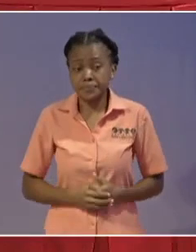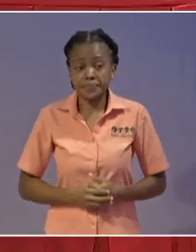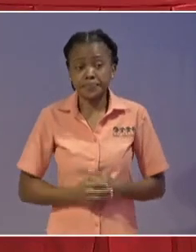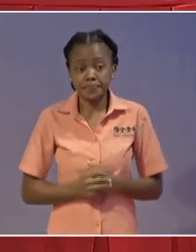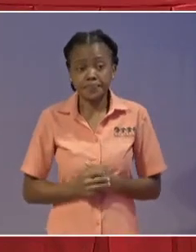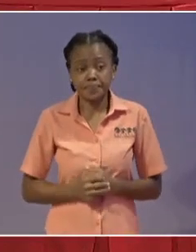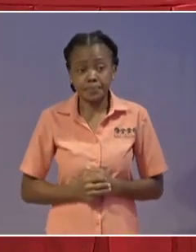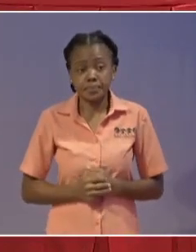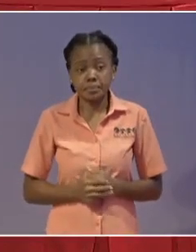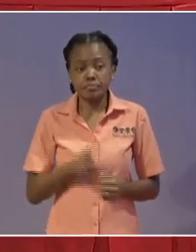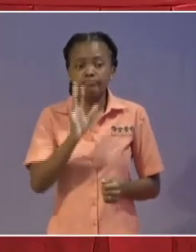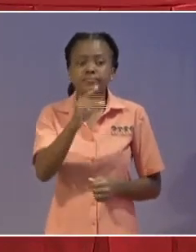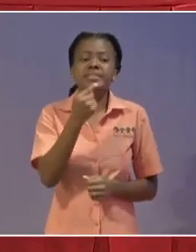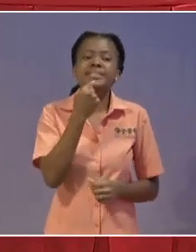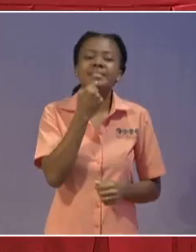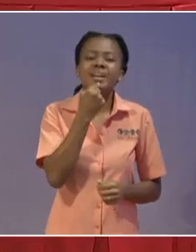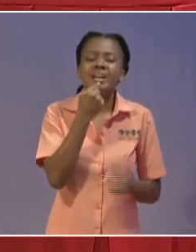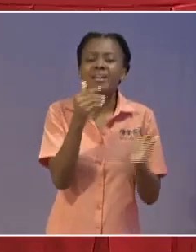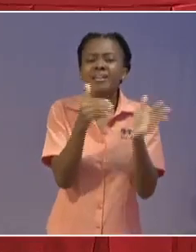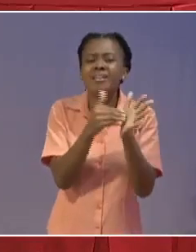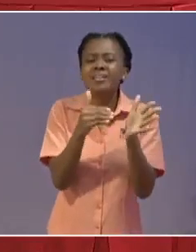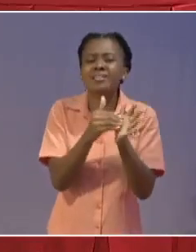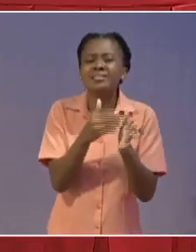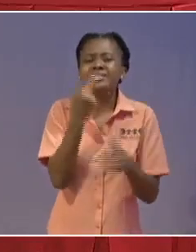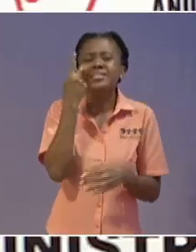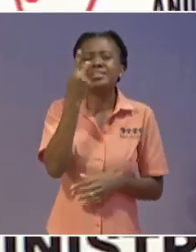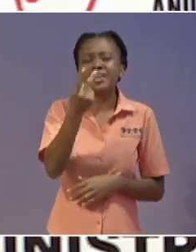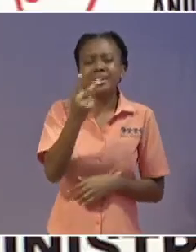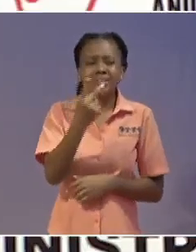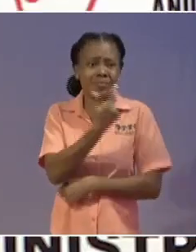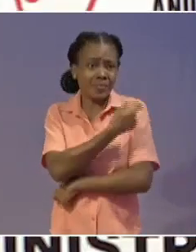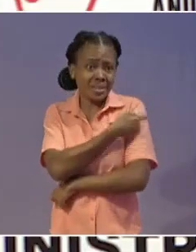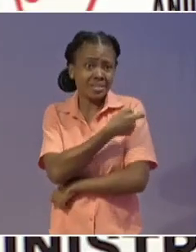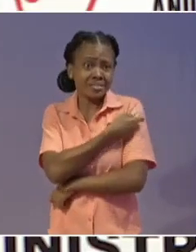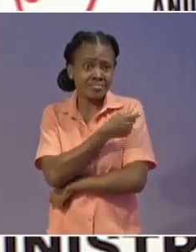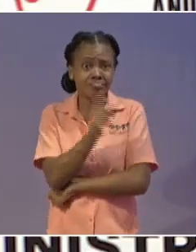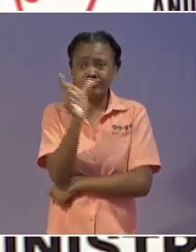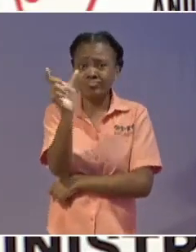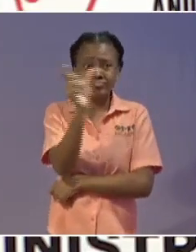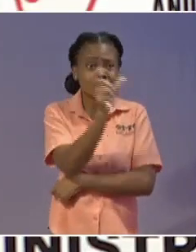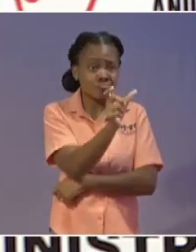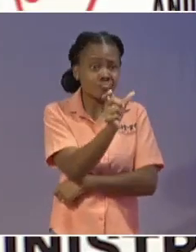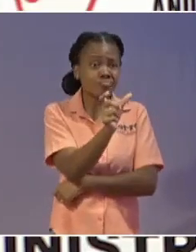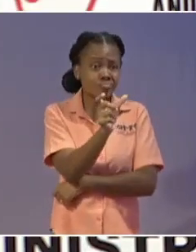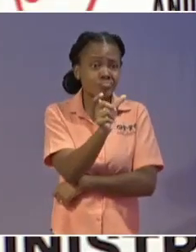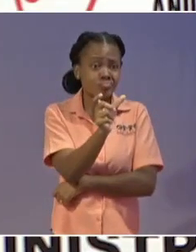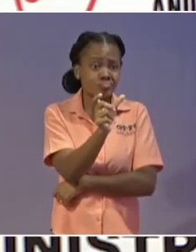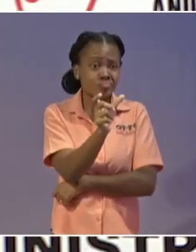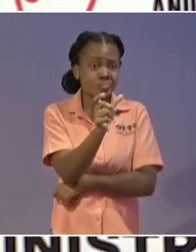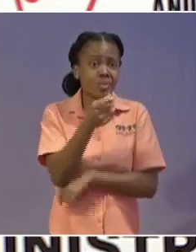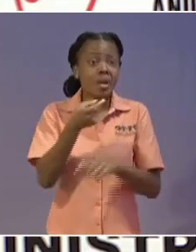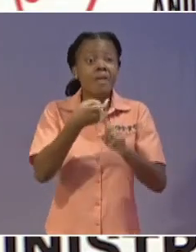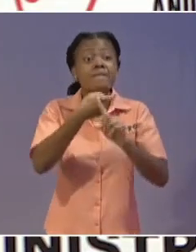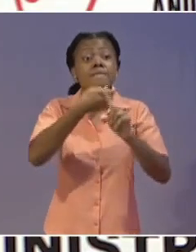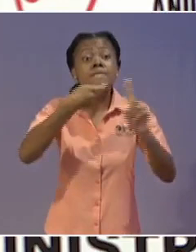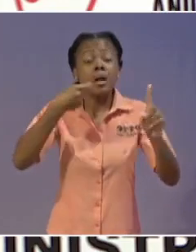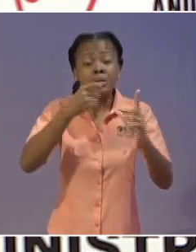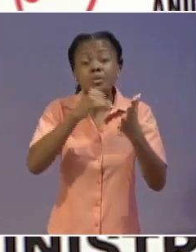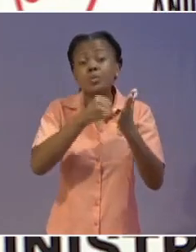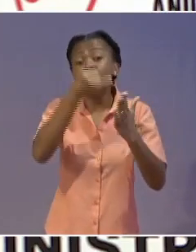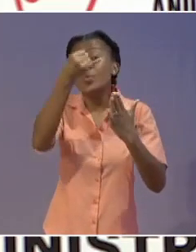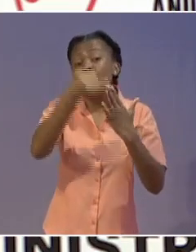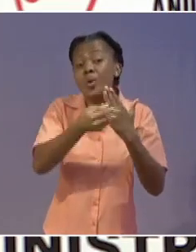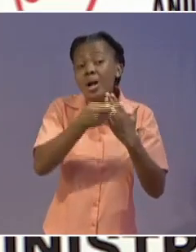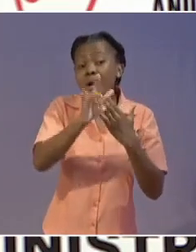patients by vaccination status in hospital, it's over a very long period of time, right? So July 22nd all the way